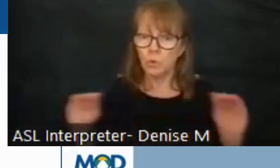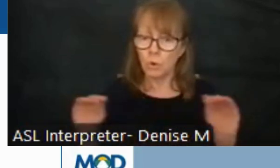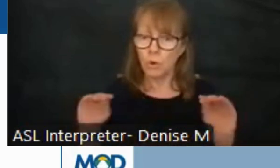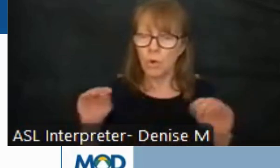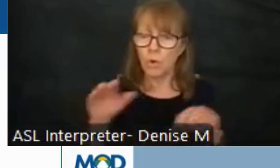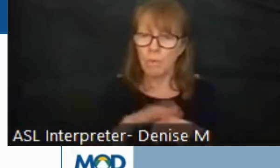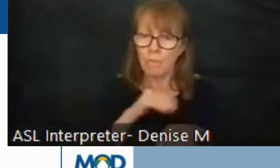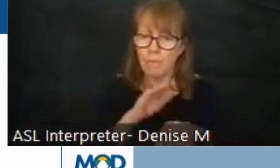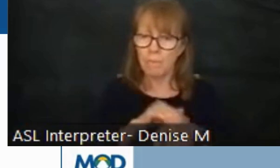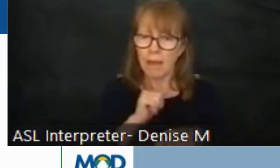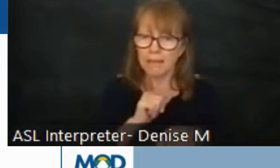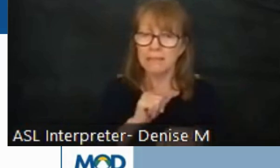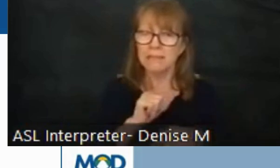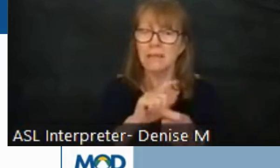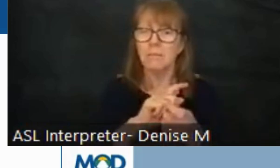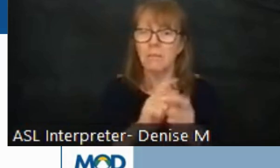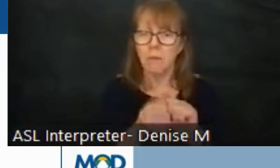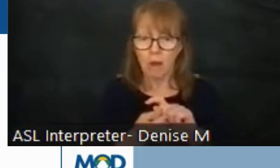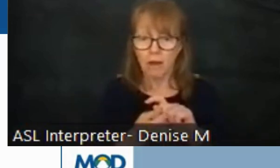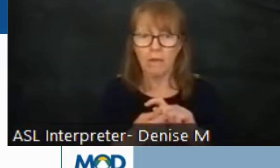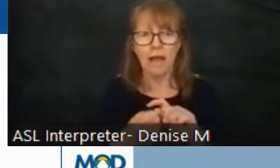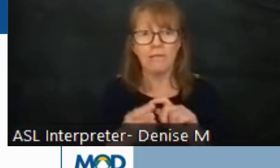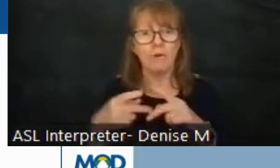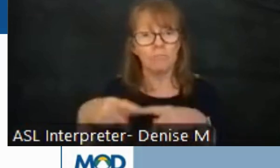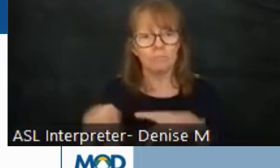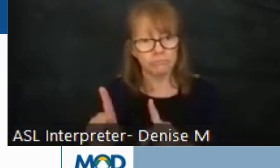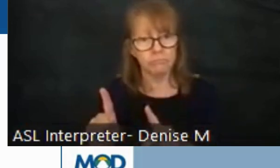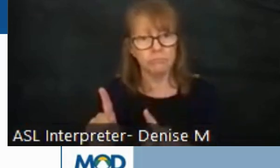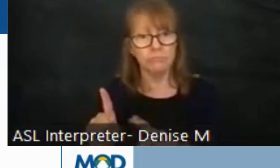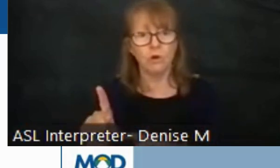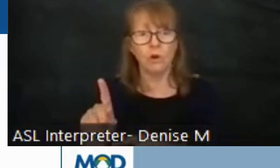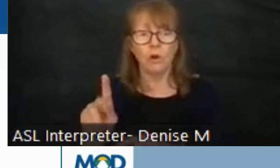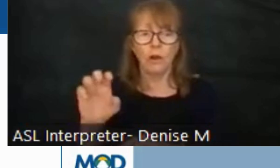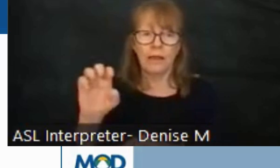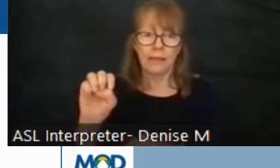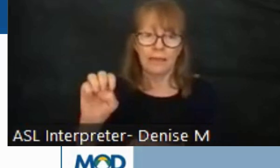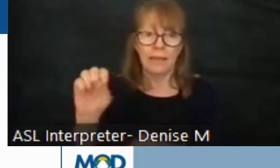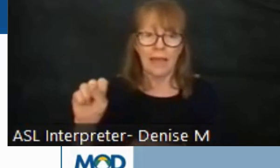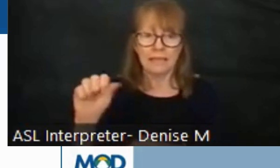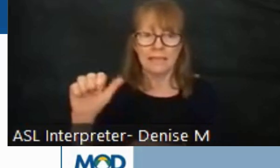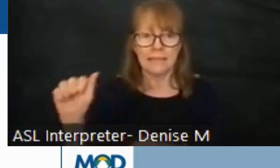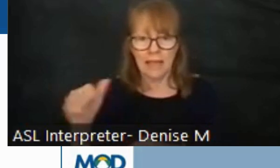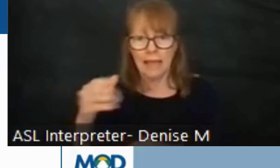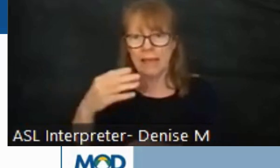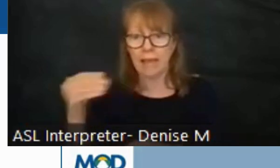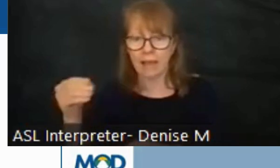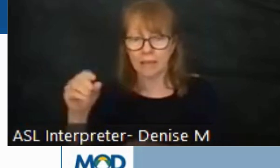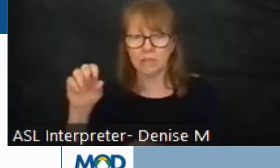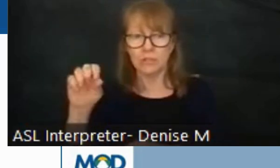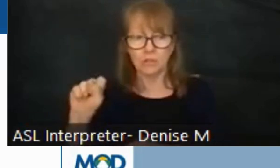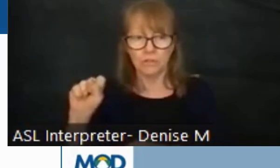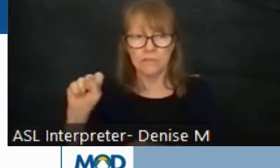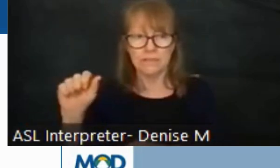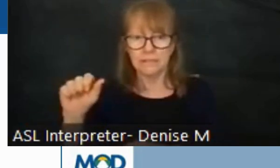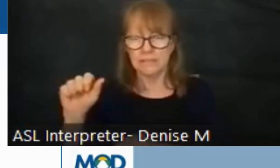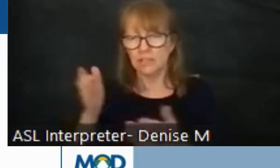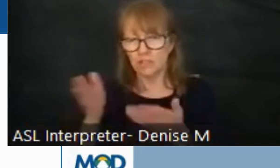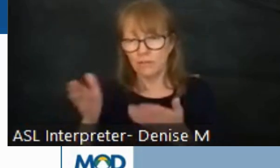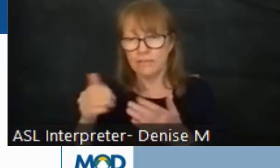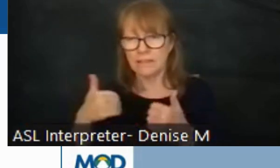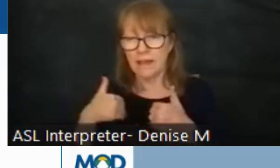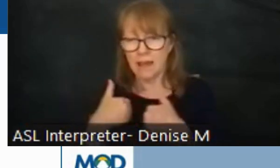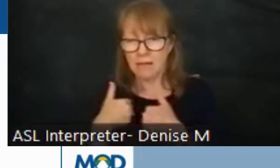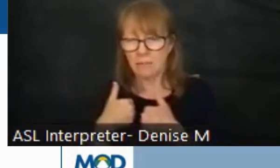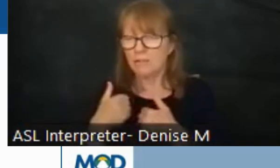animal is a really common reasonable accommodation request. But since there are some very specific rules around evaluating this type